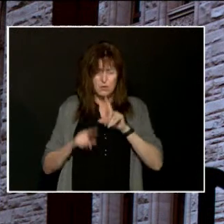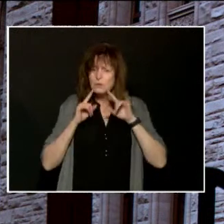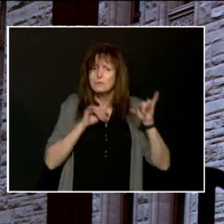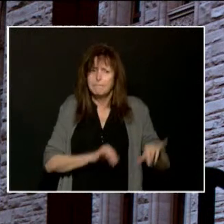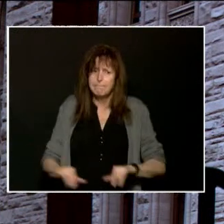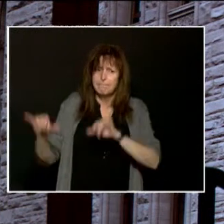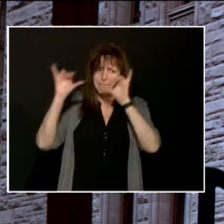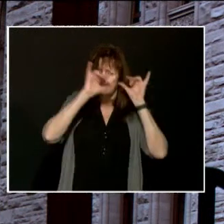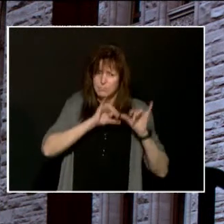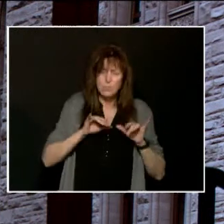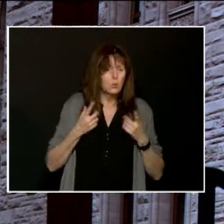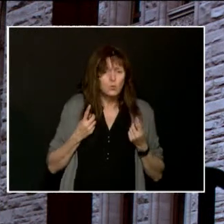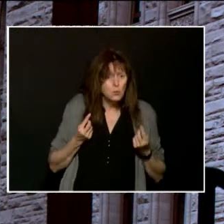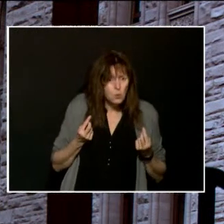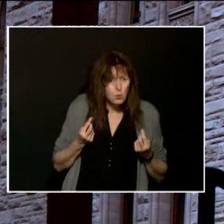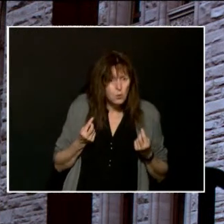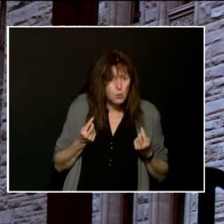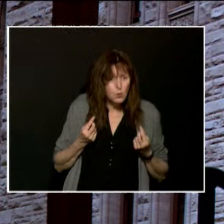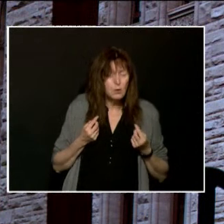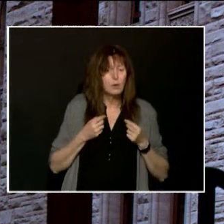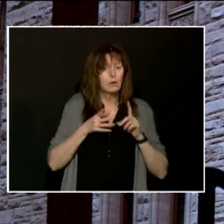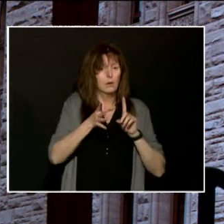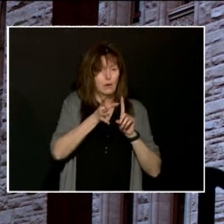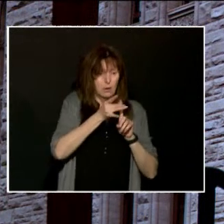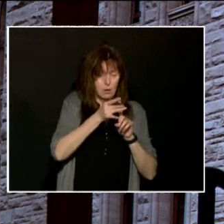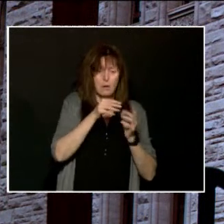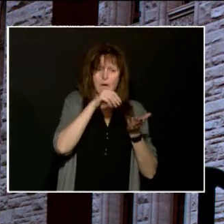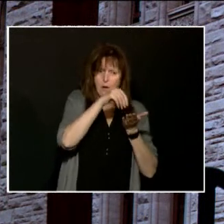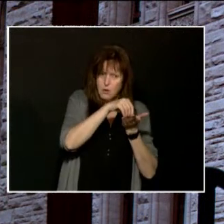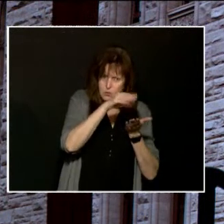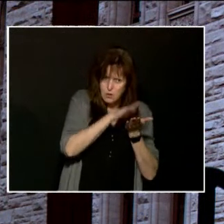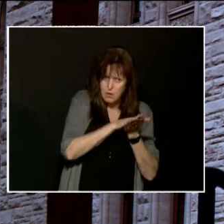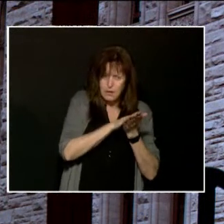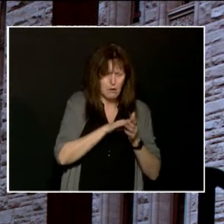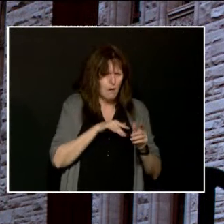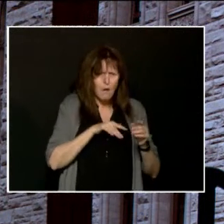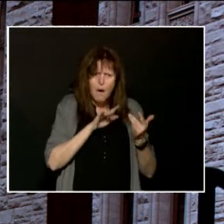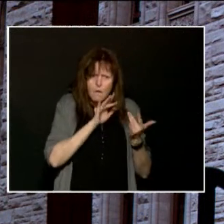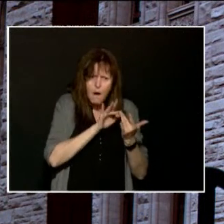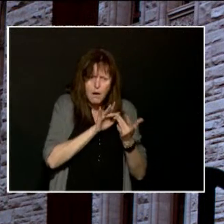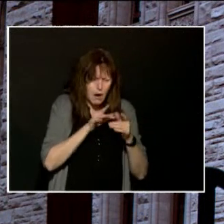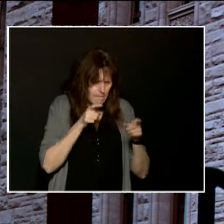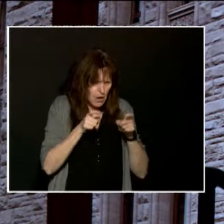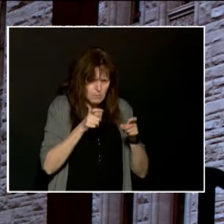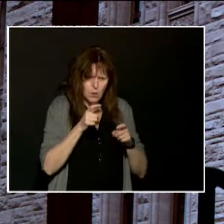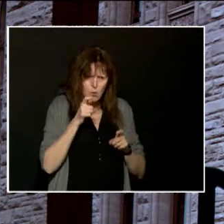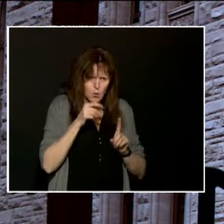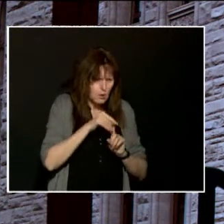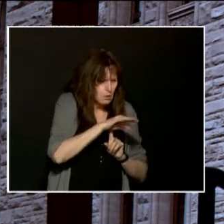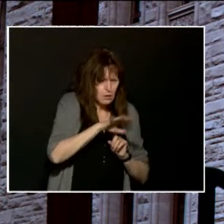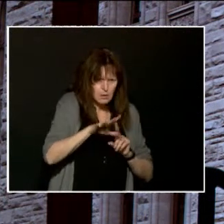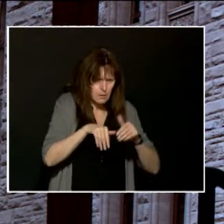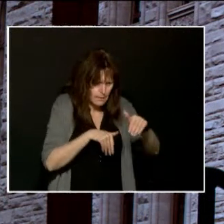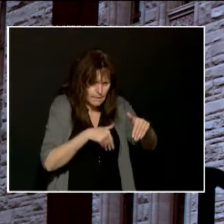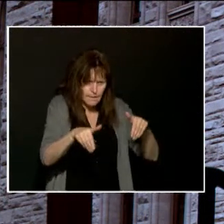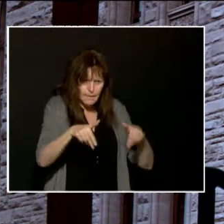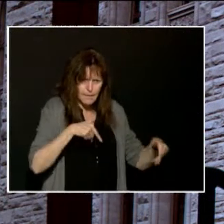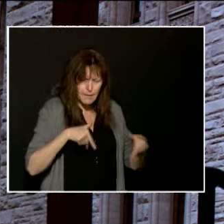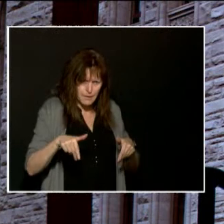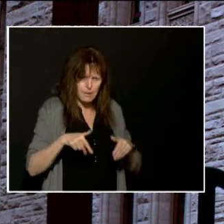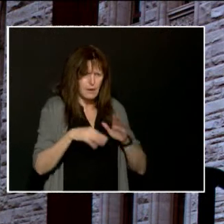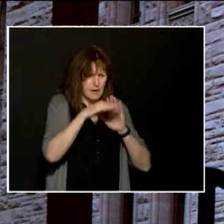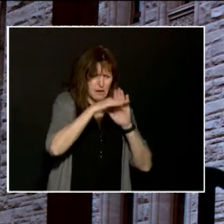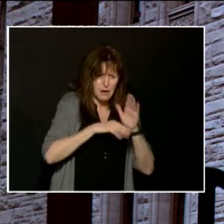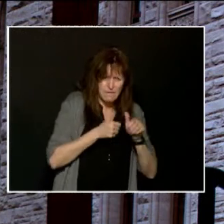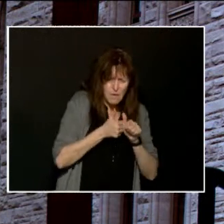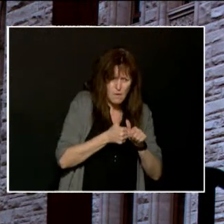is to document the cases, case contact management, tell people to stick back into the public health measures, stay to your household, stay